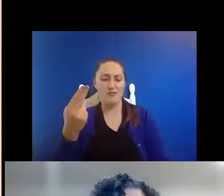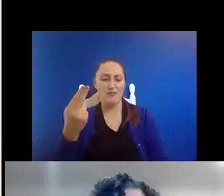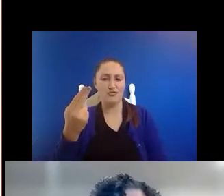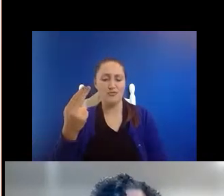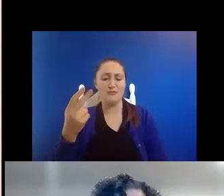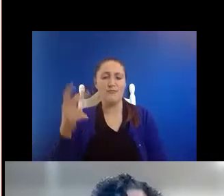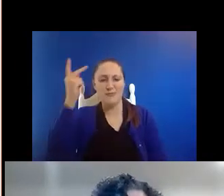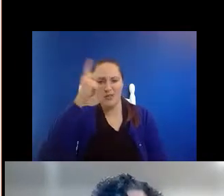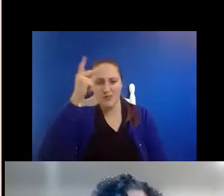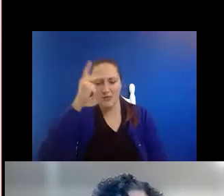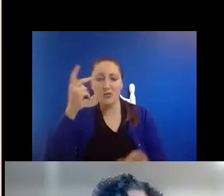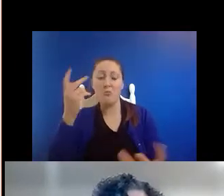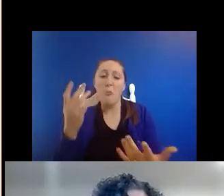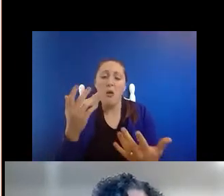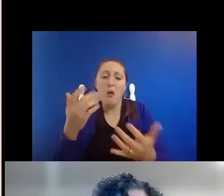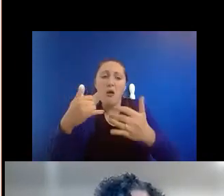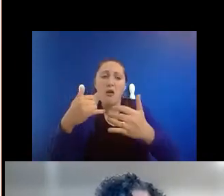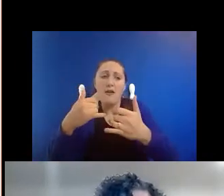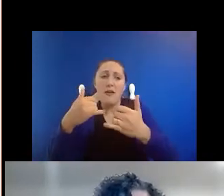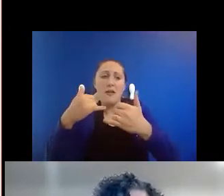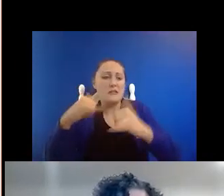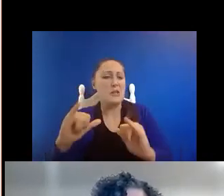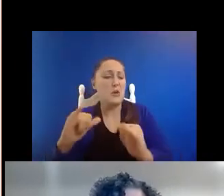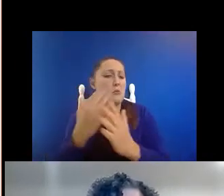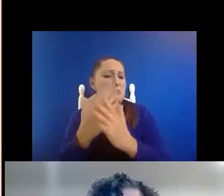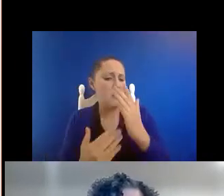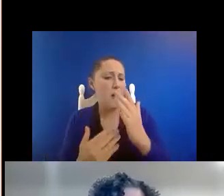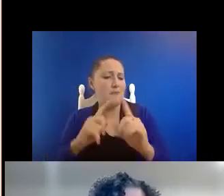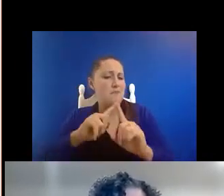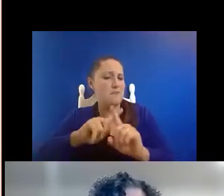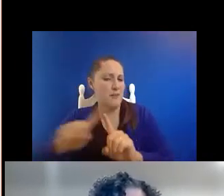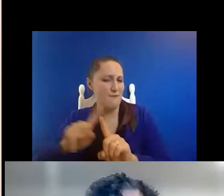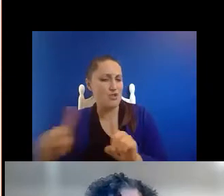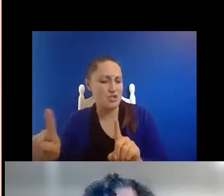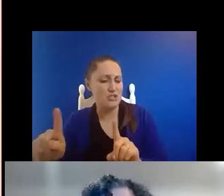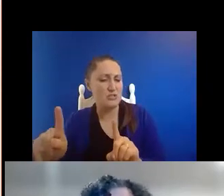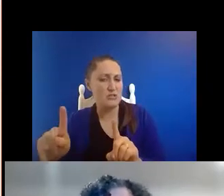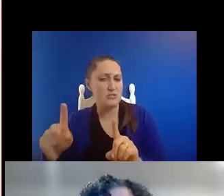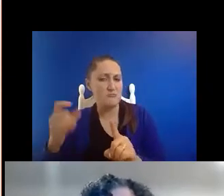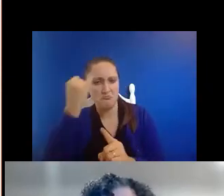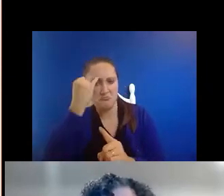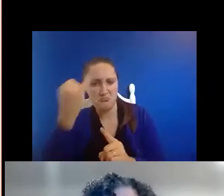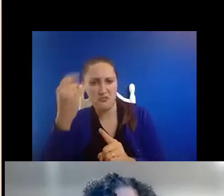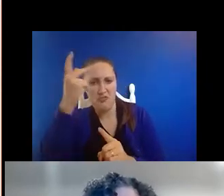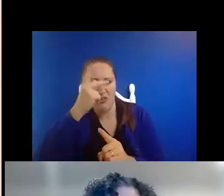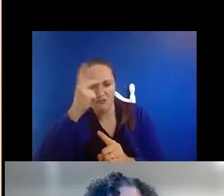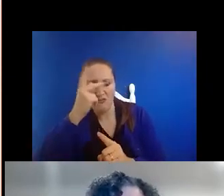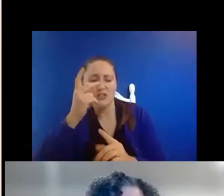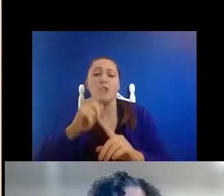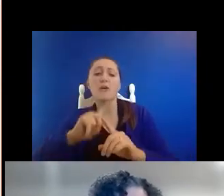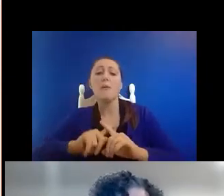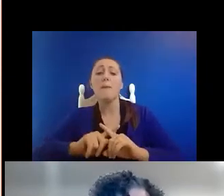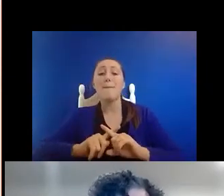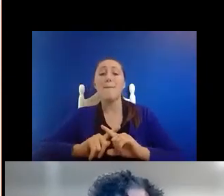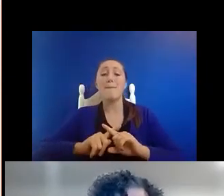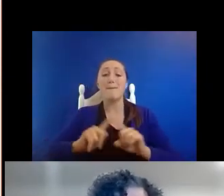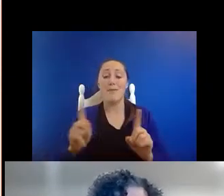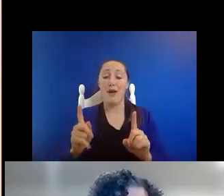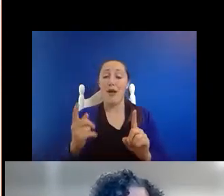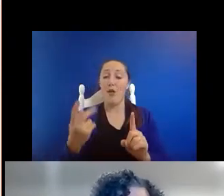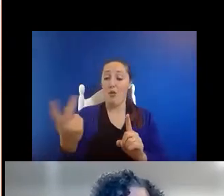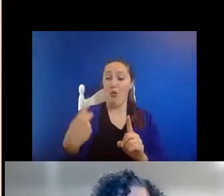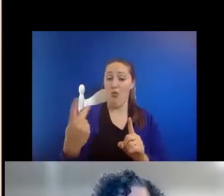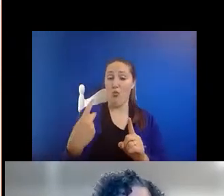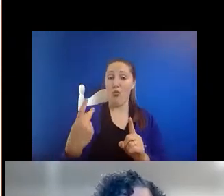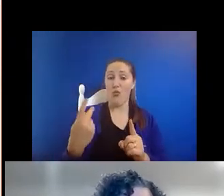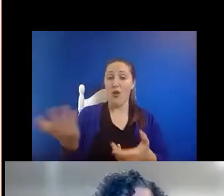We still have some differences in our philosophies, but as a result of our partnership, there was a joint voice to